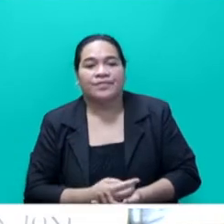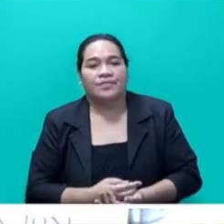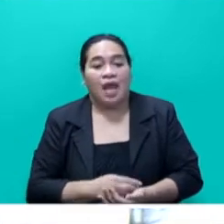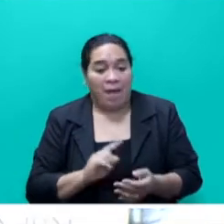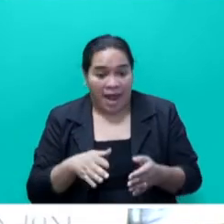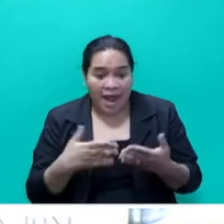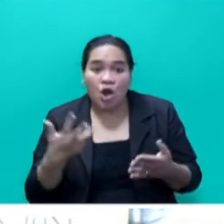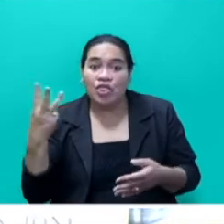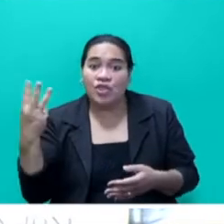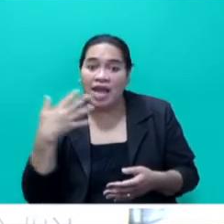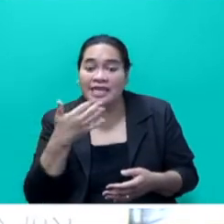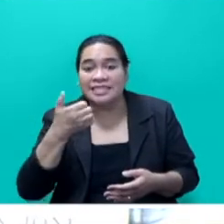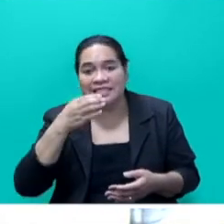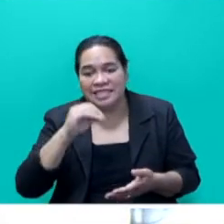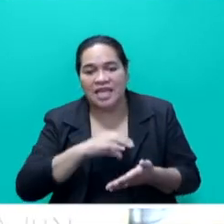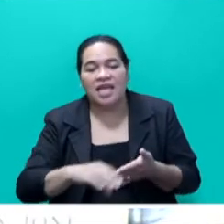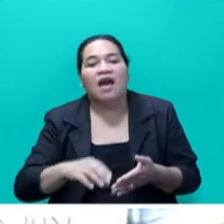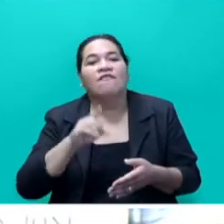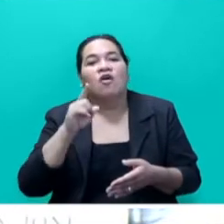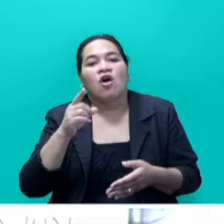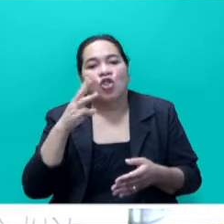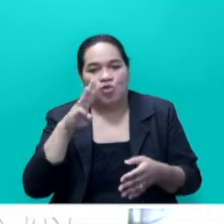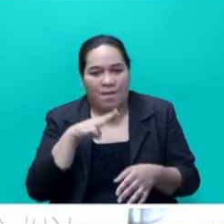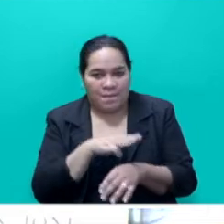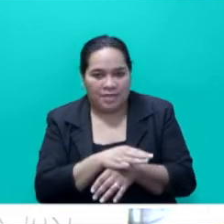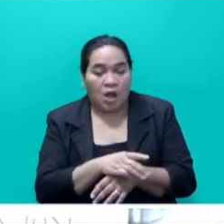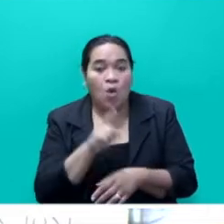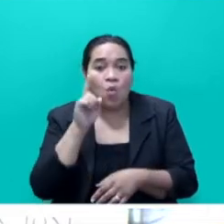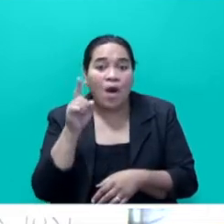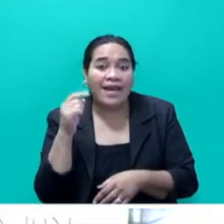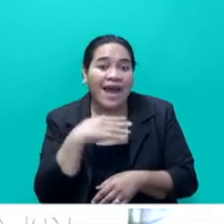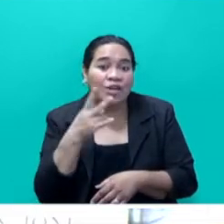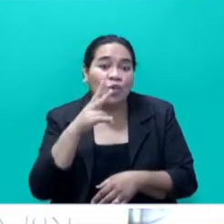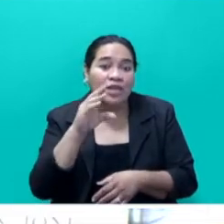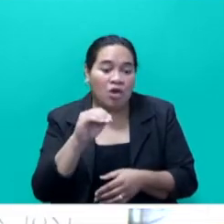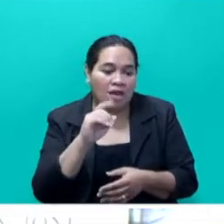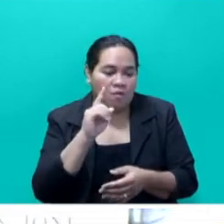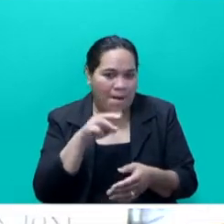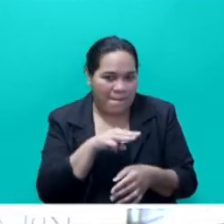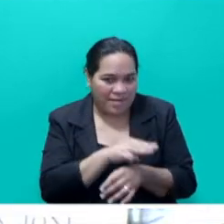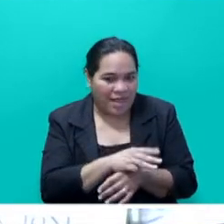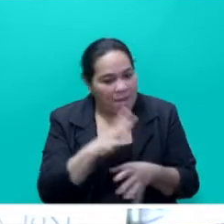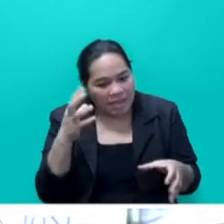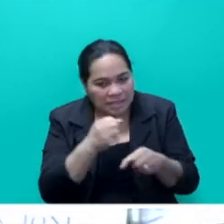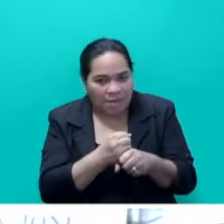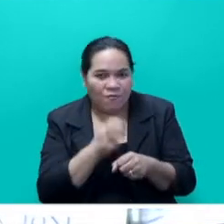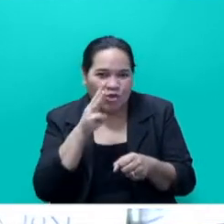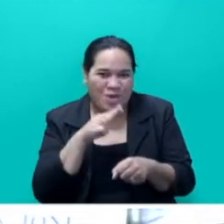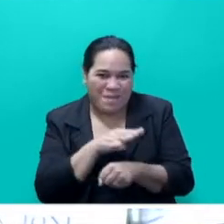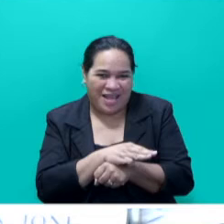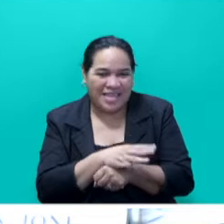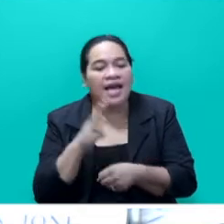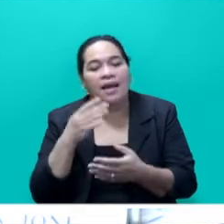around 360 is for 3 months, which is $120 a month, but we paid it a lump sum of $360. Mr. Speaker,